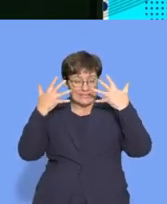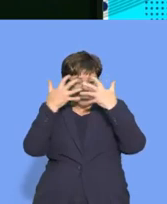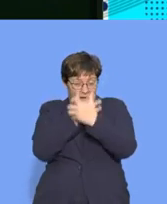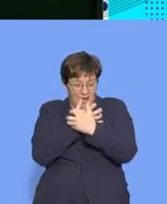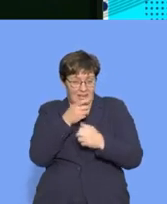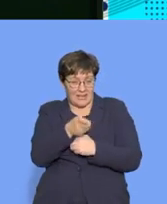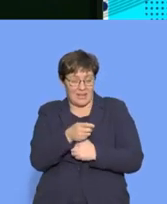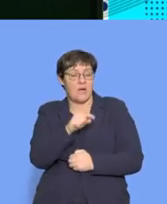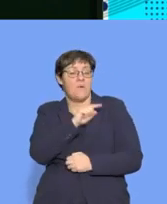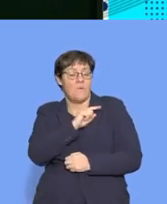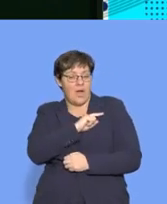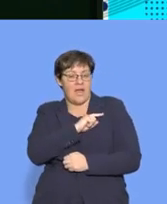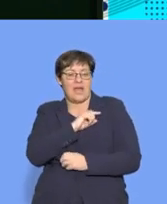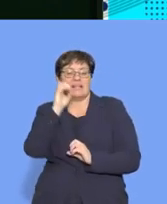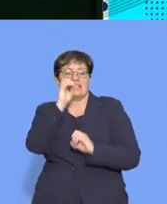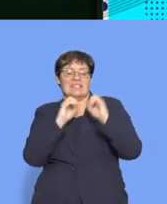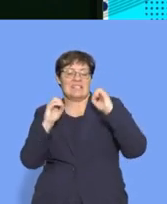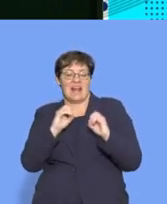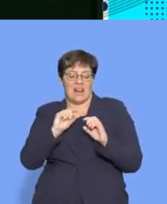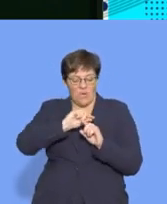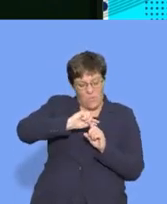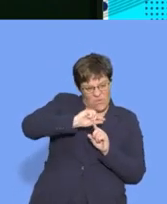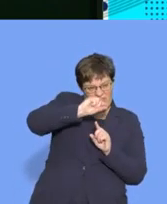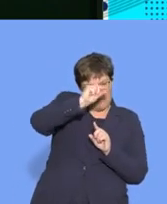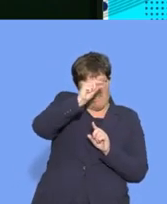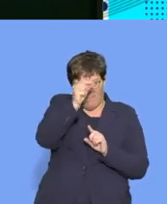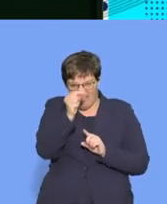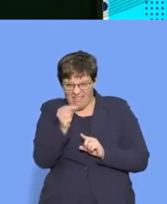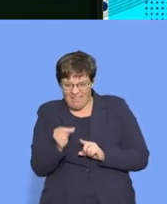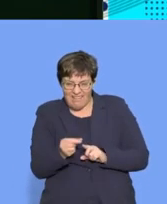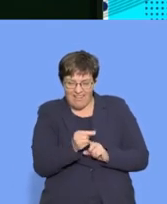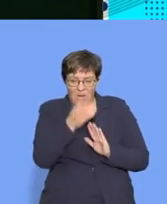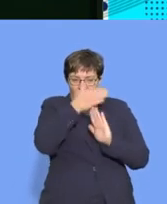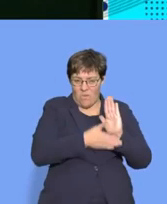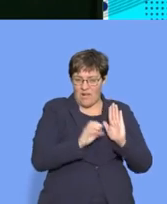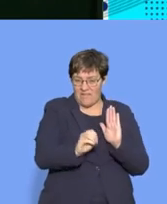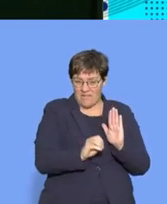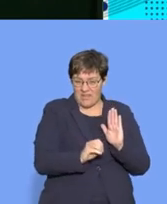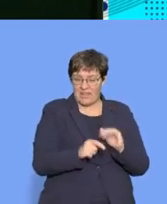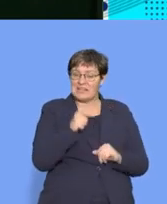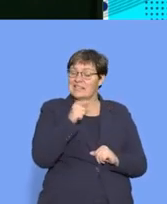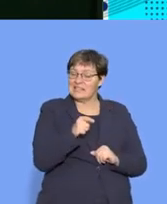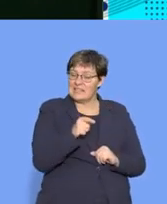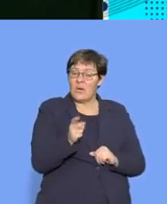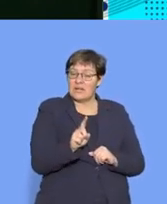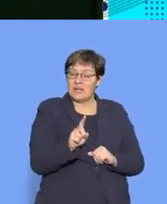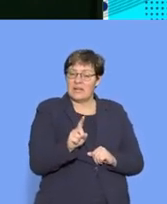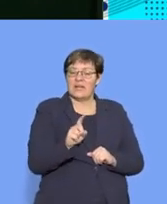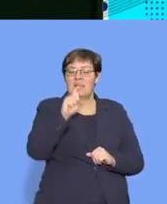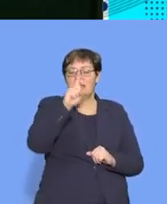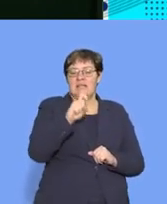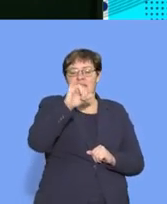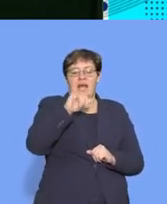portions, because that is where the cells have got thick walls, and the thick-walled cells are usually